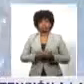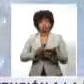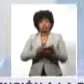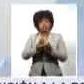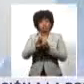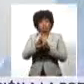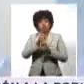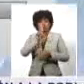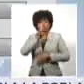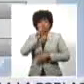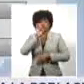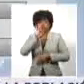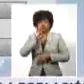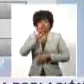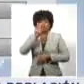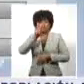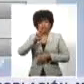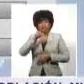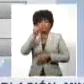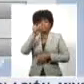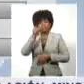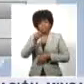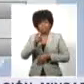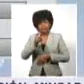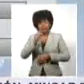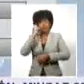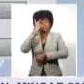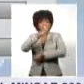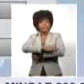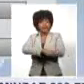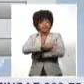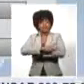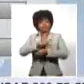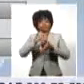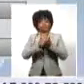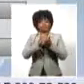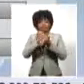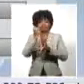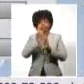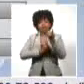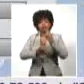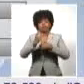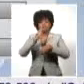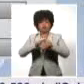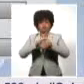of 3,216 people for a cumulative of